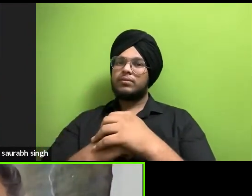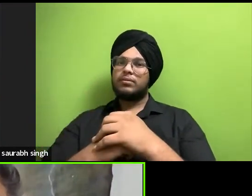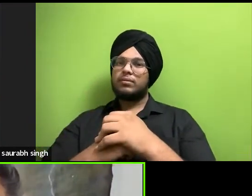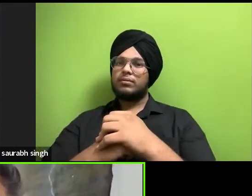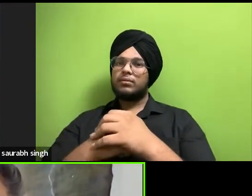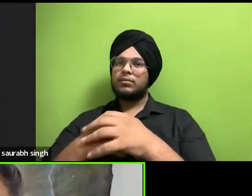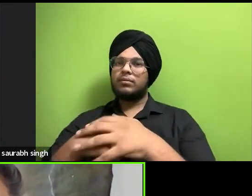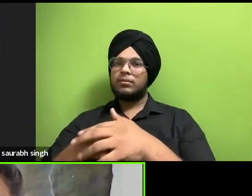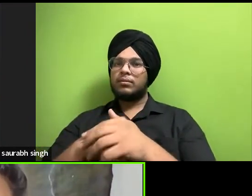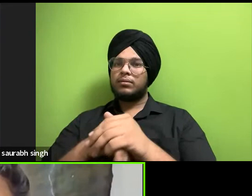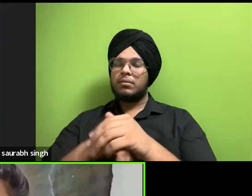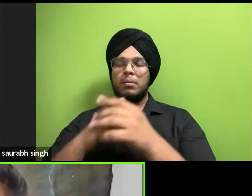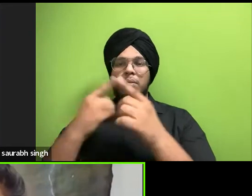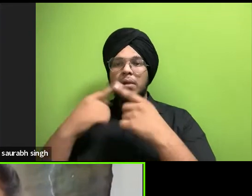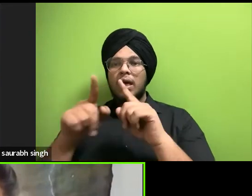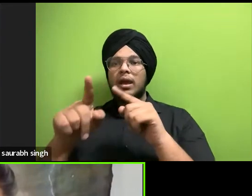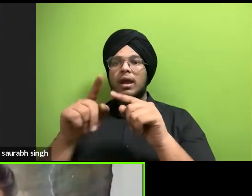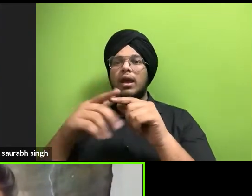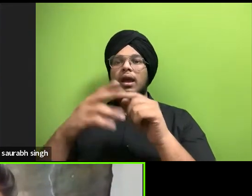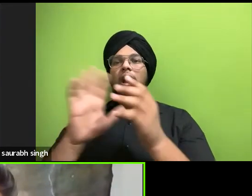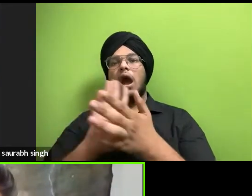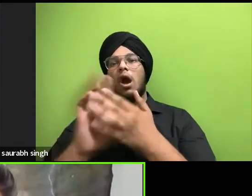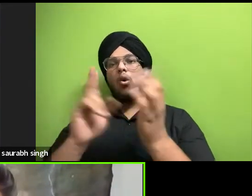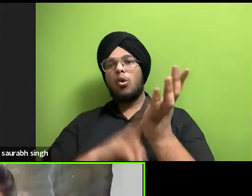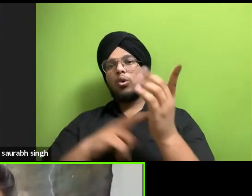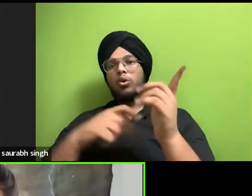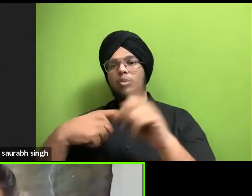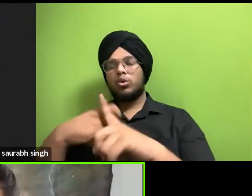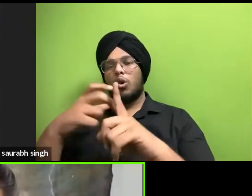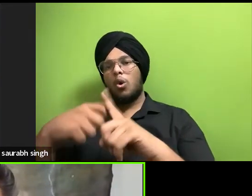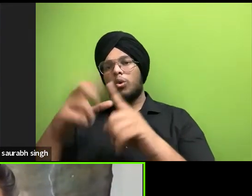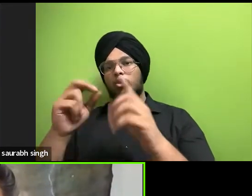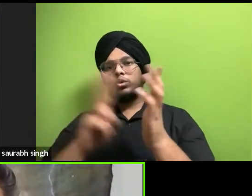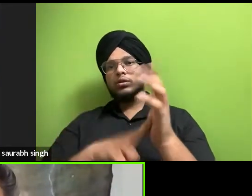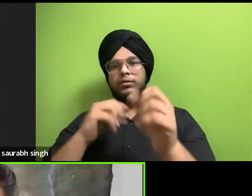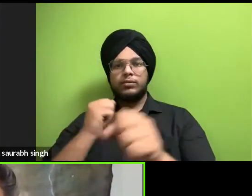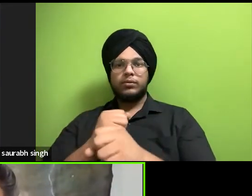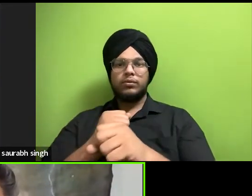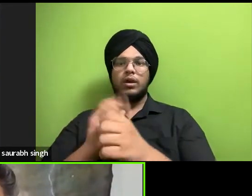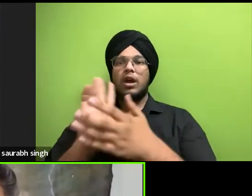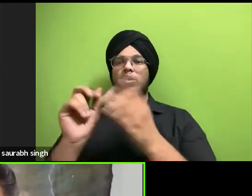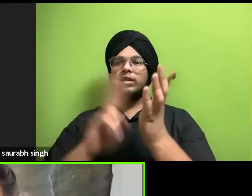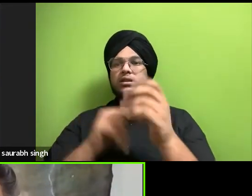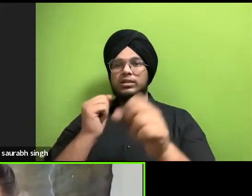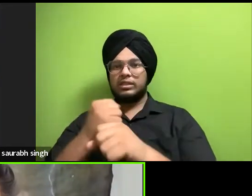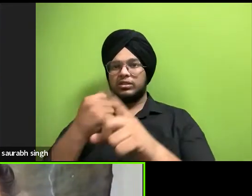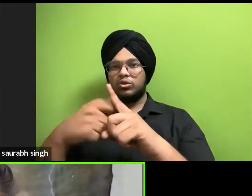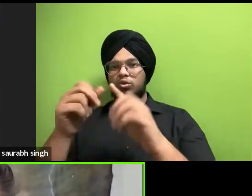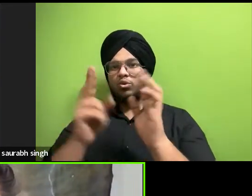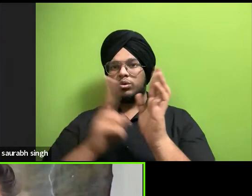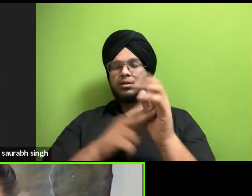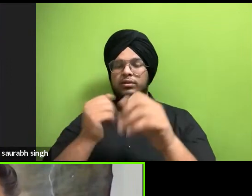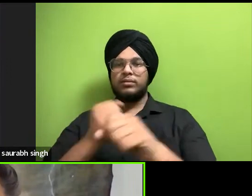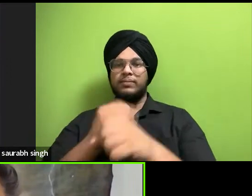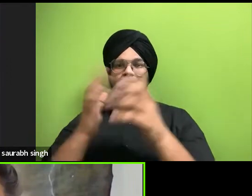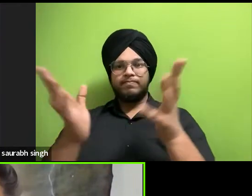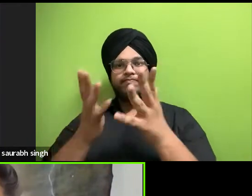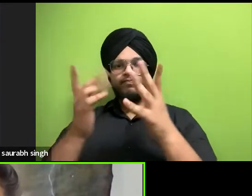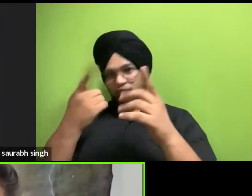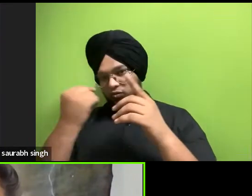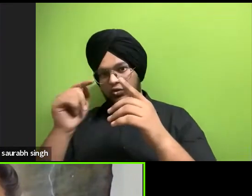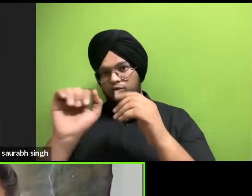it hasn't. And it's been Hong Kong that's done it. And I think Hong Kong has done it precisely because of